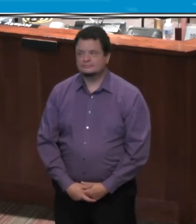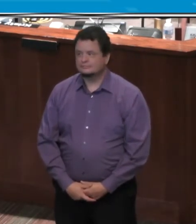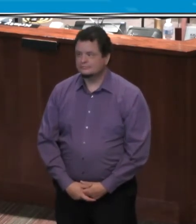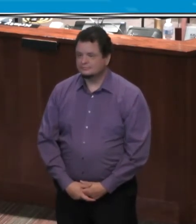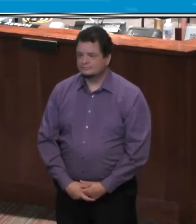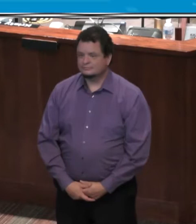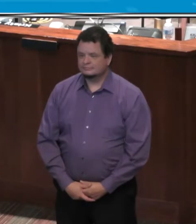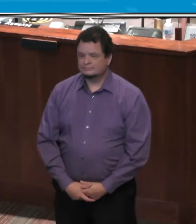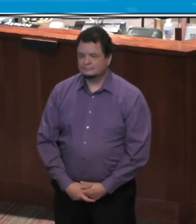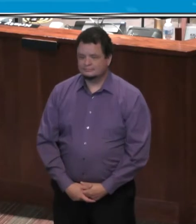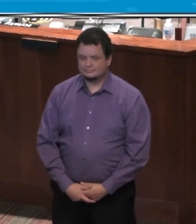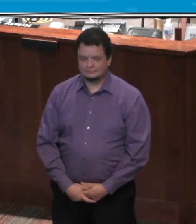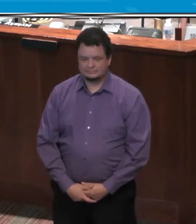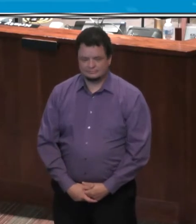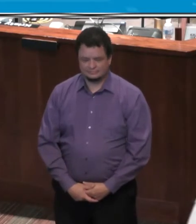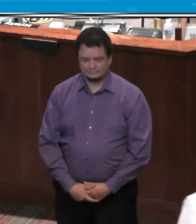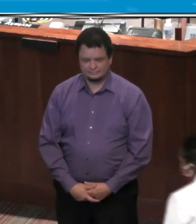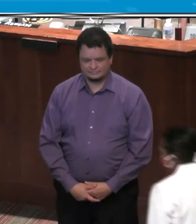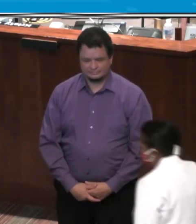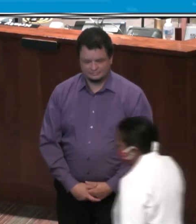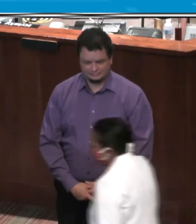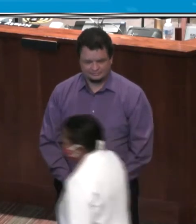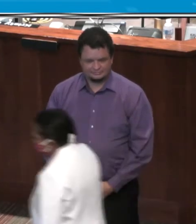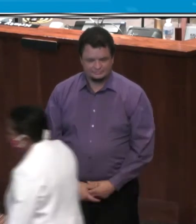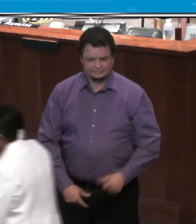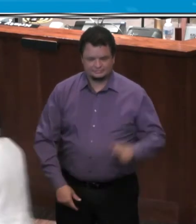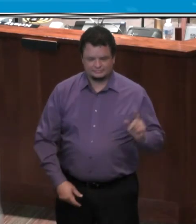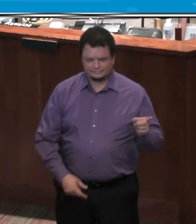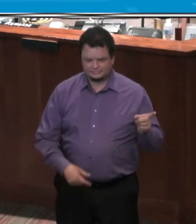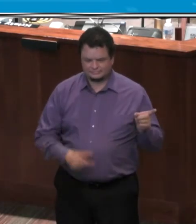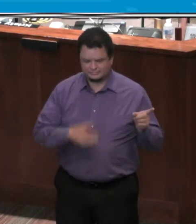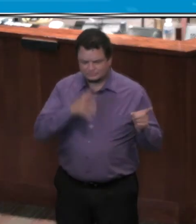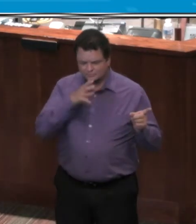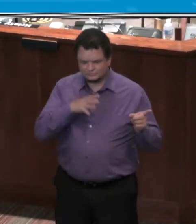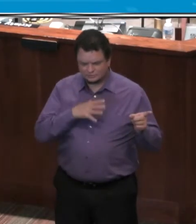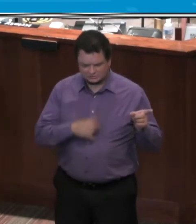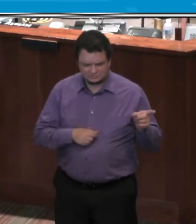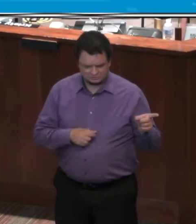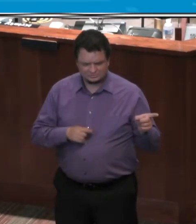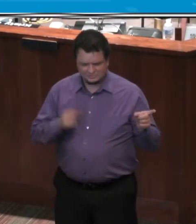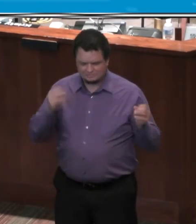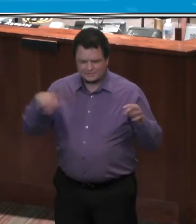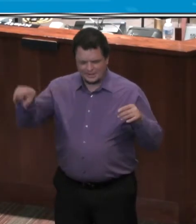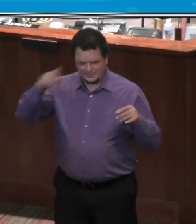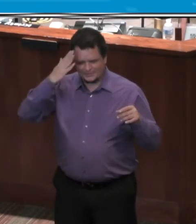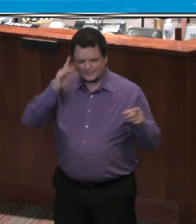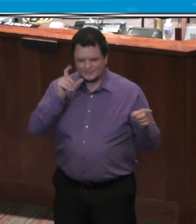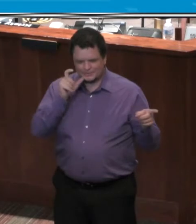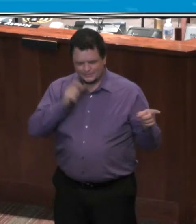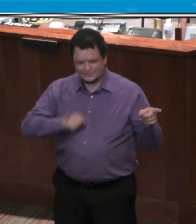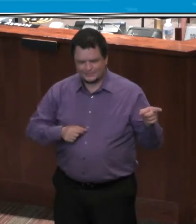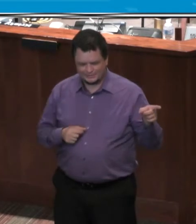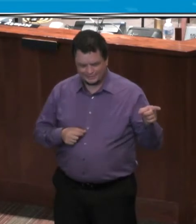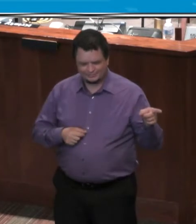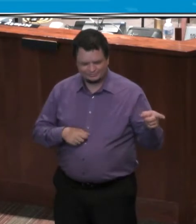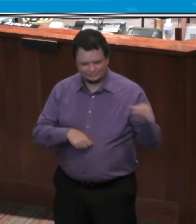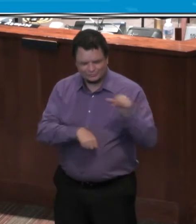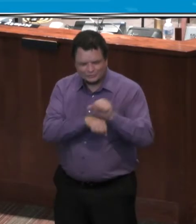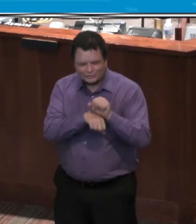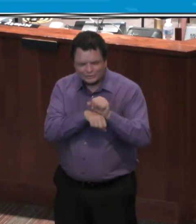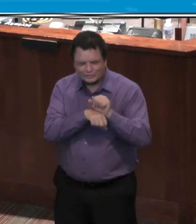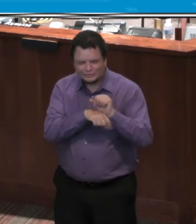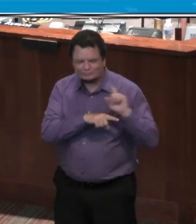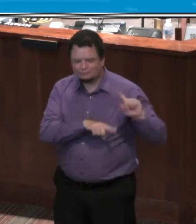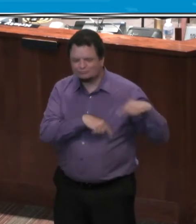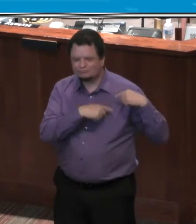I think you all are aware that we've been working with numerous partners, as Doris had mentioned